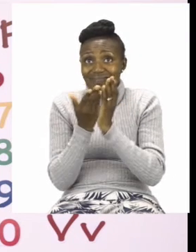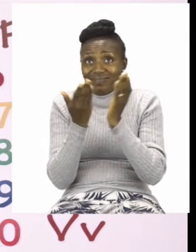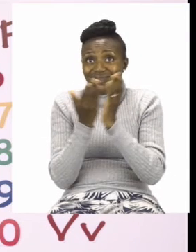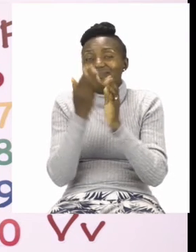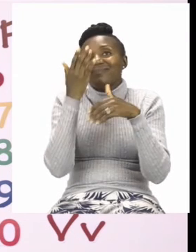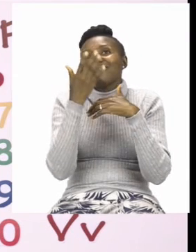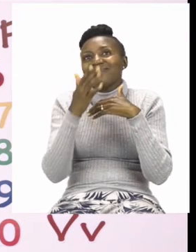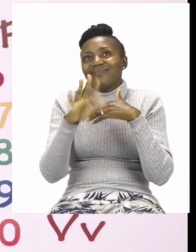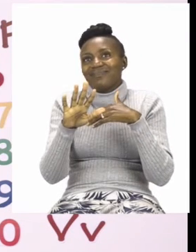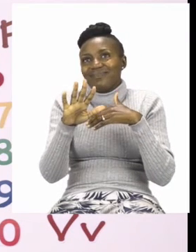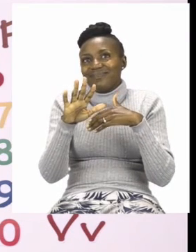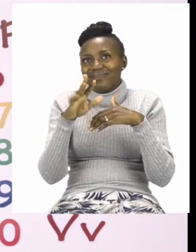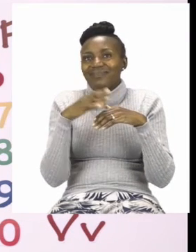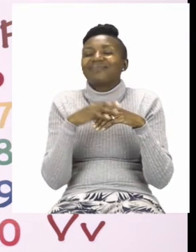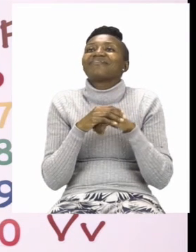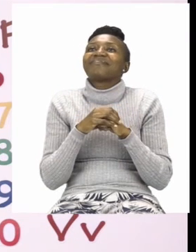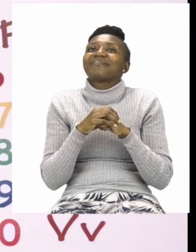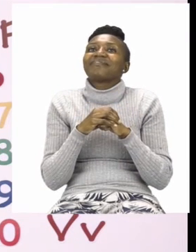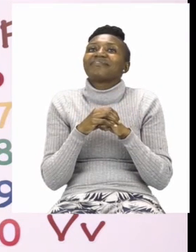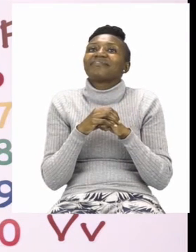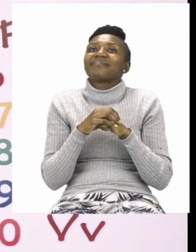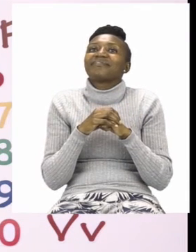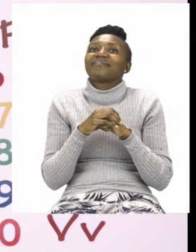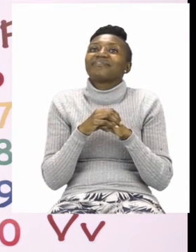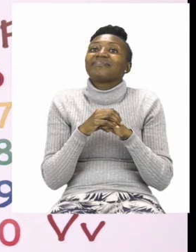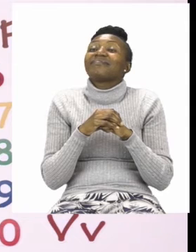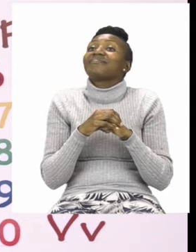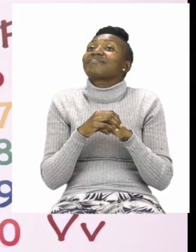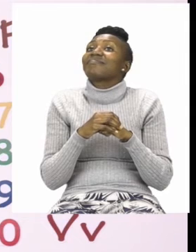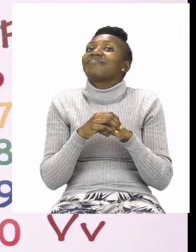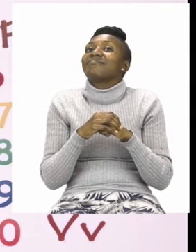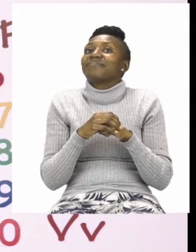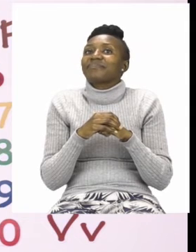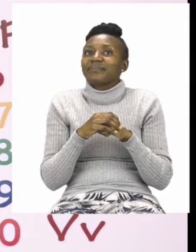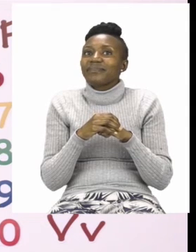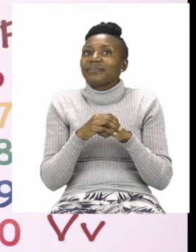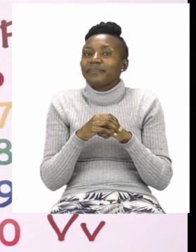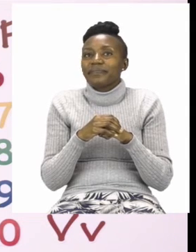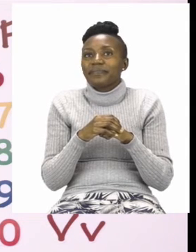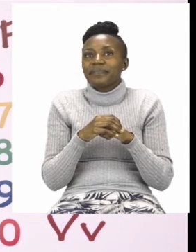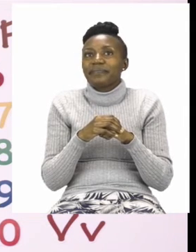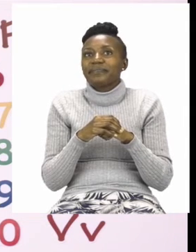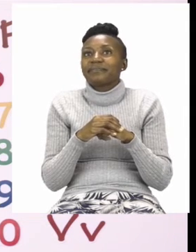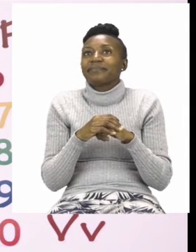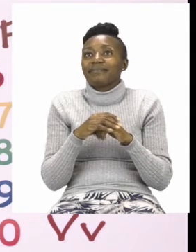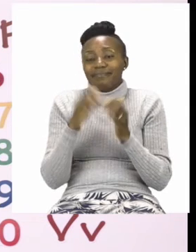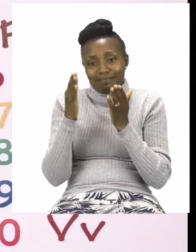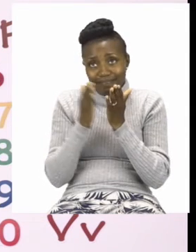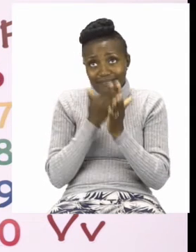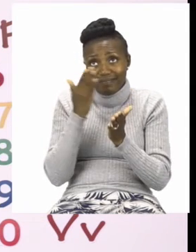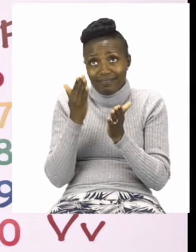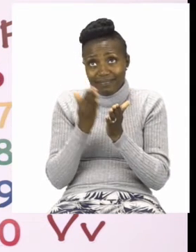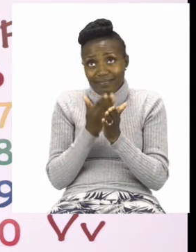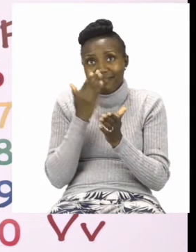line very straight. When you are done with yours, you're going to move to the next